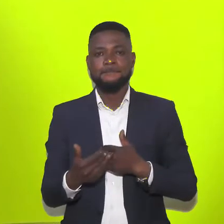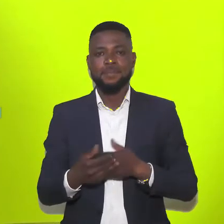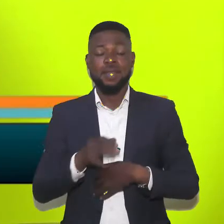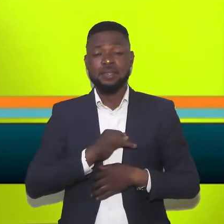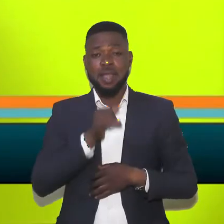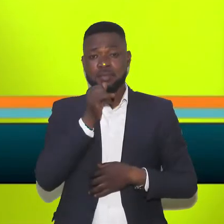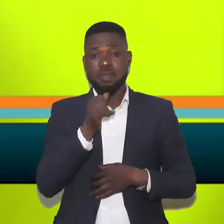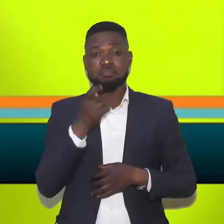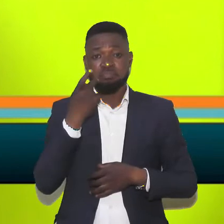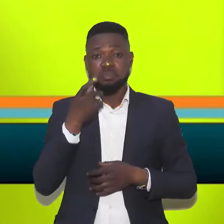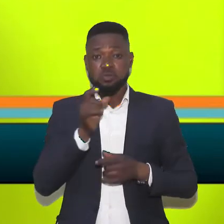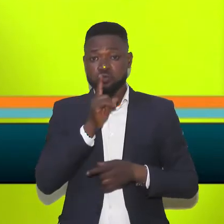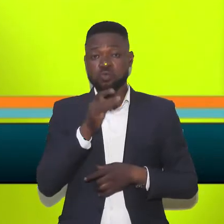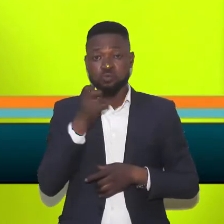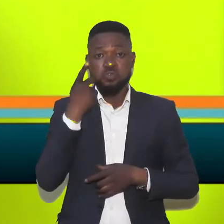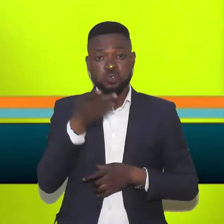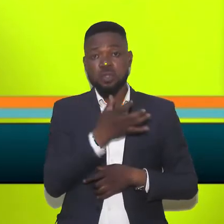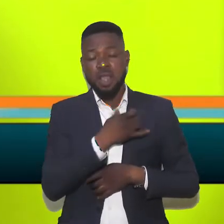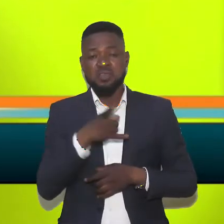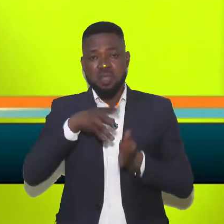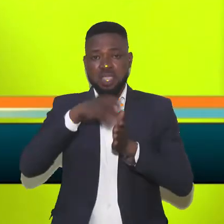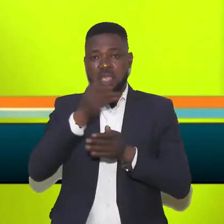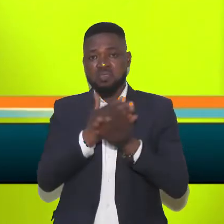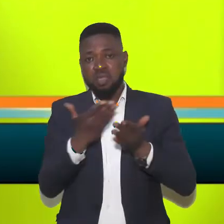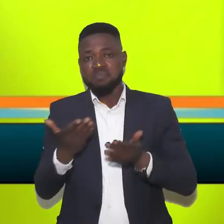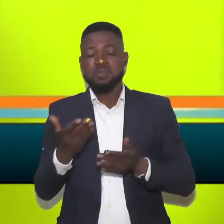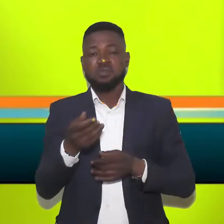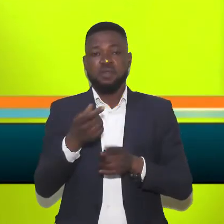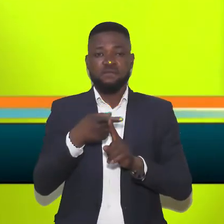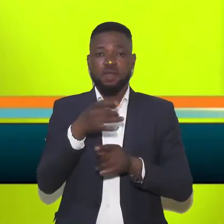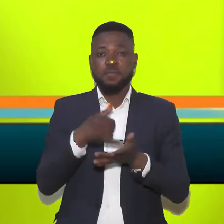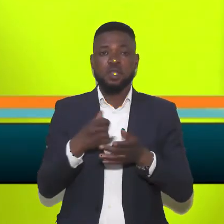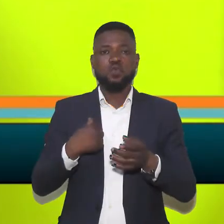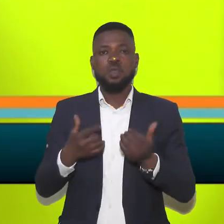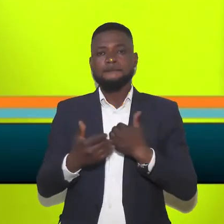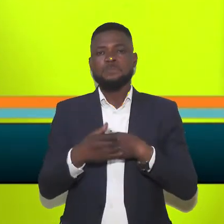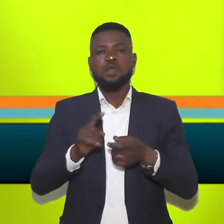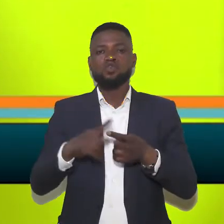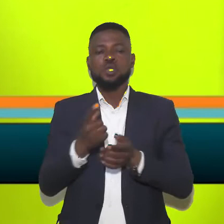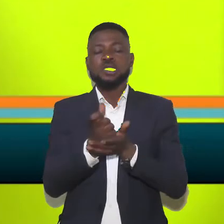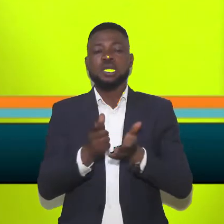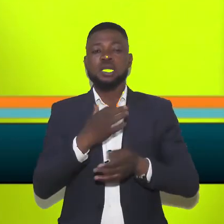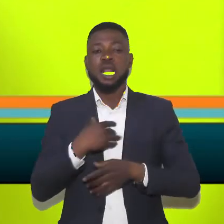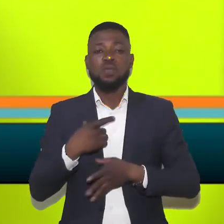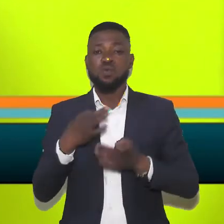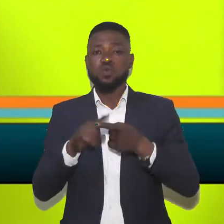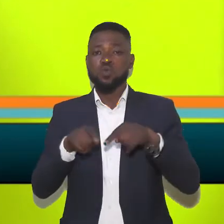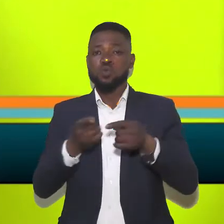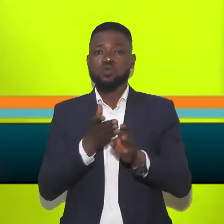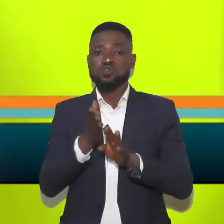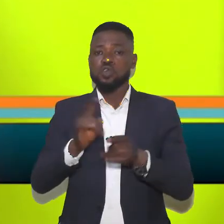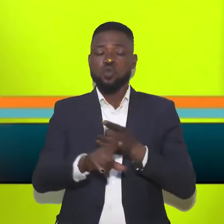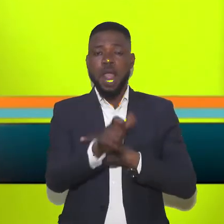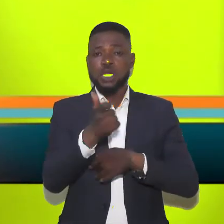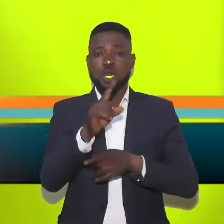welcome back. I'm sure you saw the clip and you learned a few things from it. So we're back to the session, and we're going straight